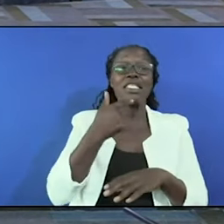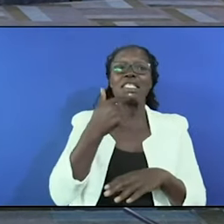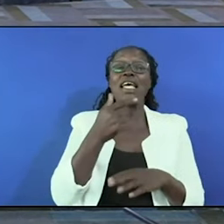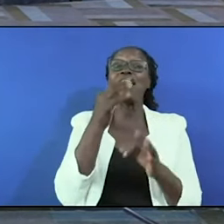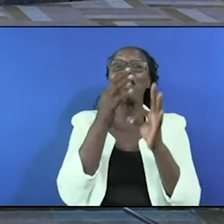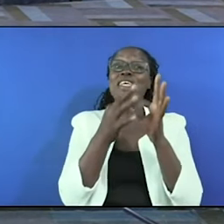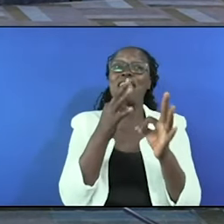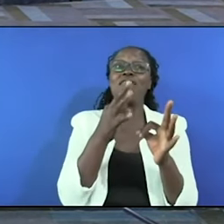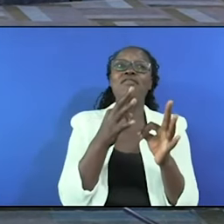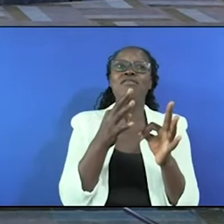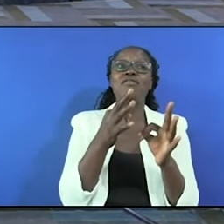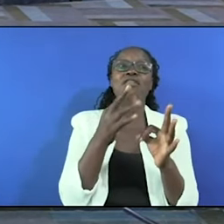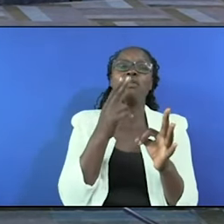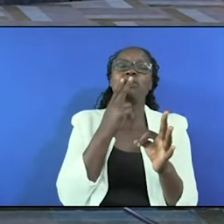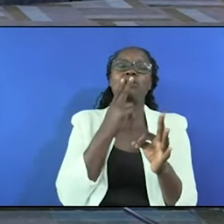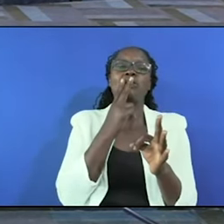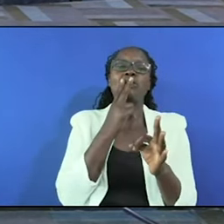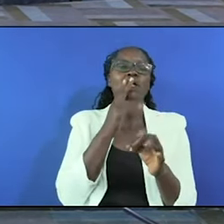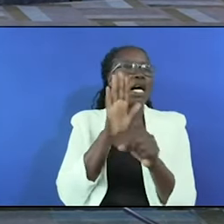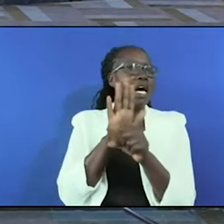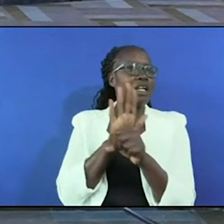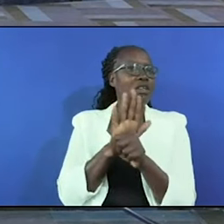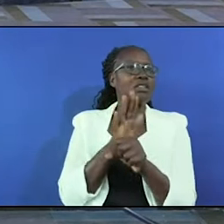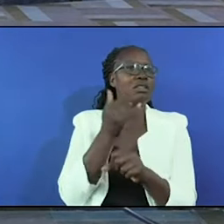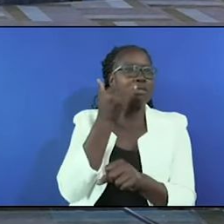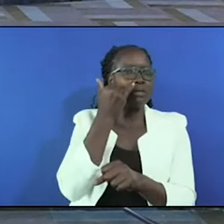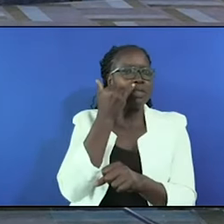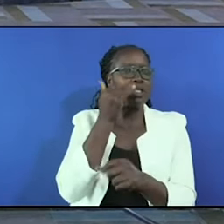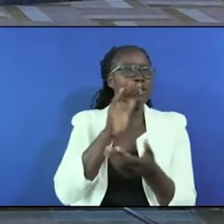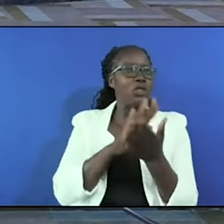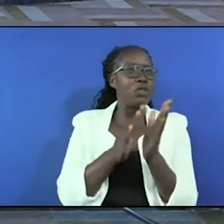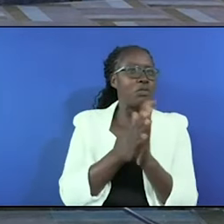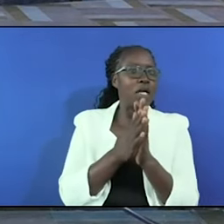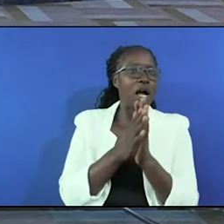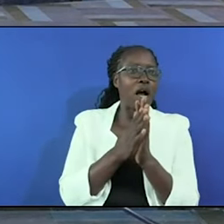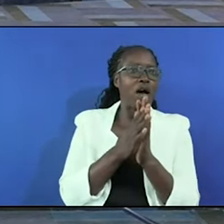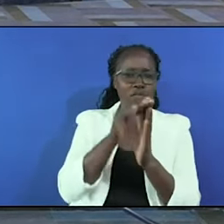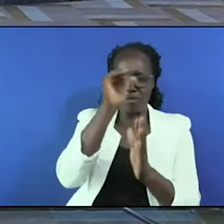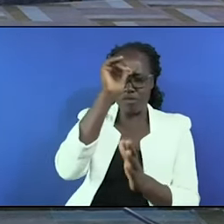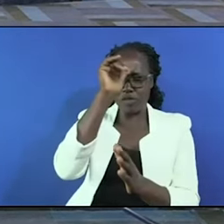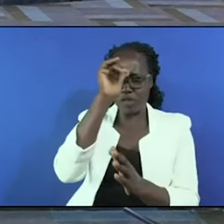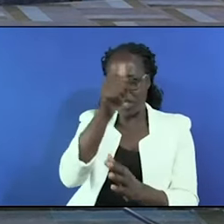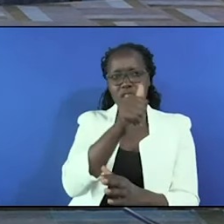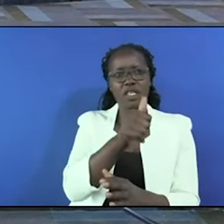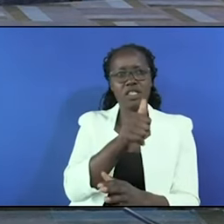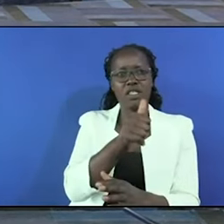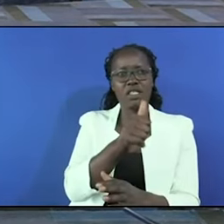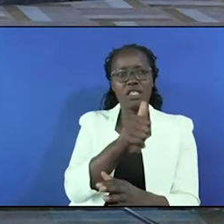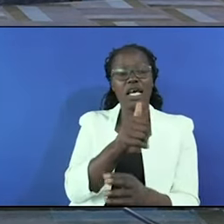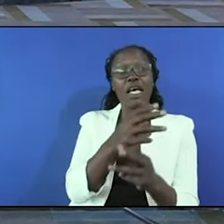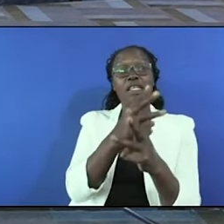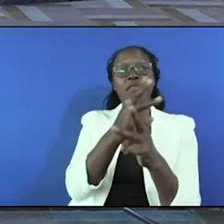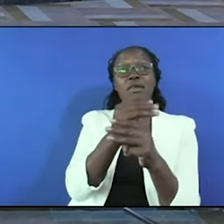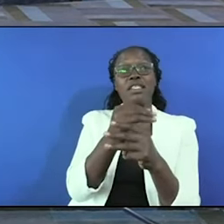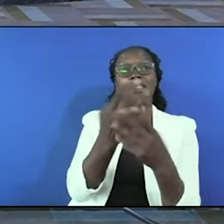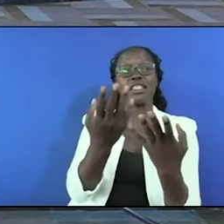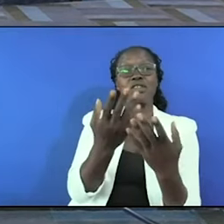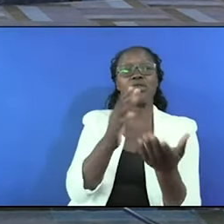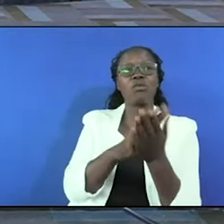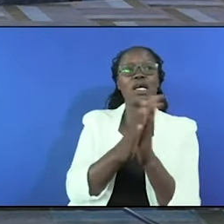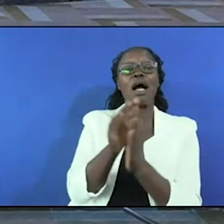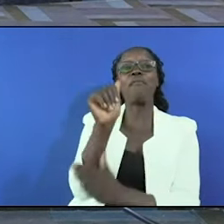that when you smoke a lot of bangi, you can become a genius. And in mathematics, you can get everything.